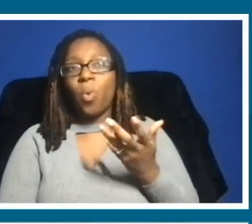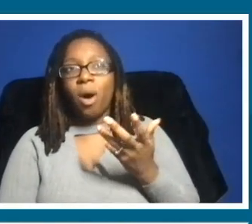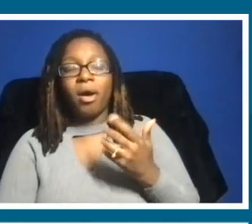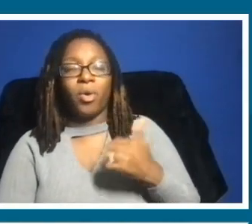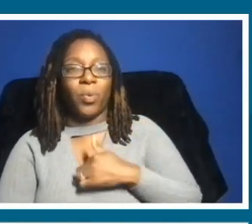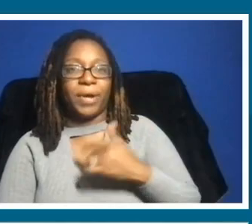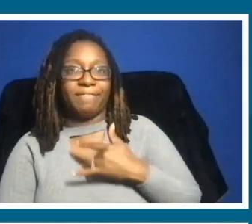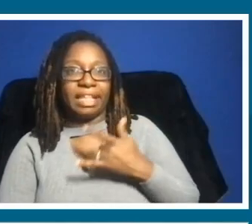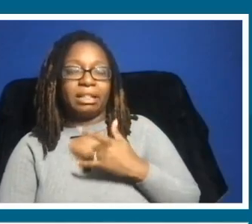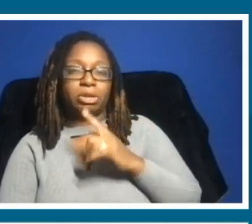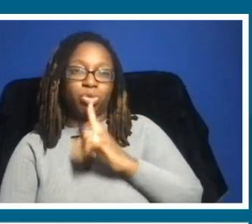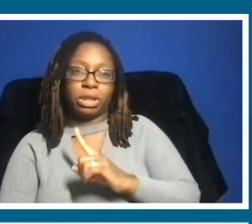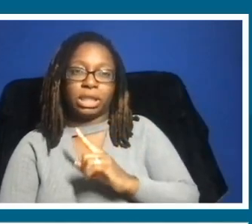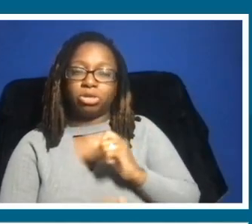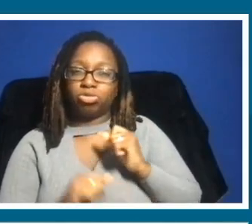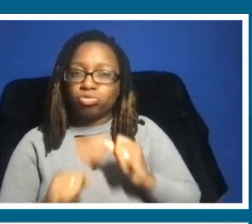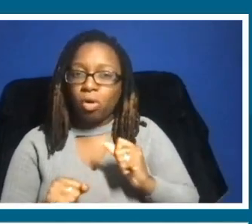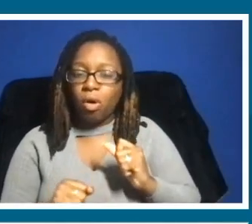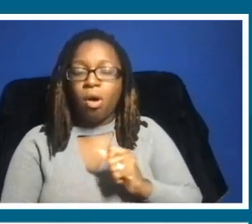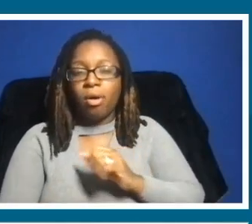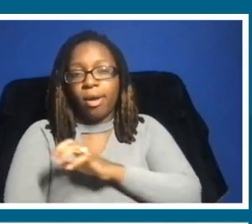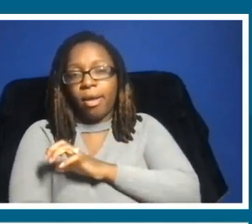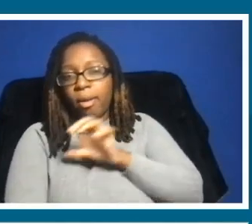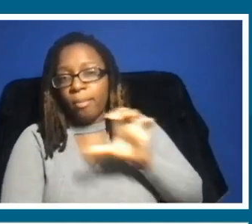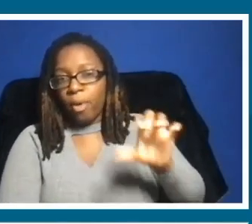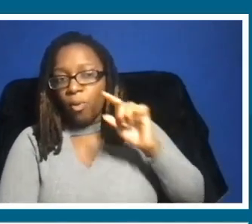powerful and empowering for them